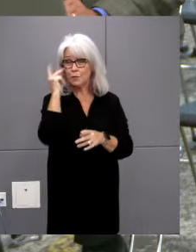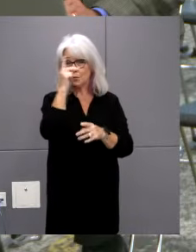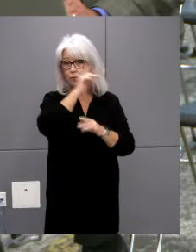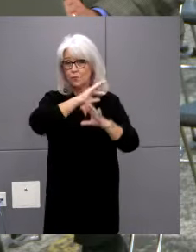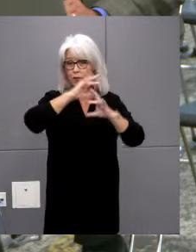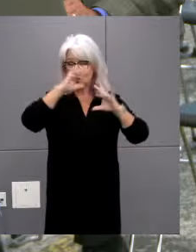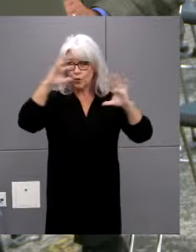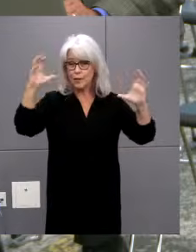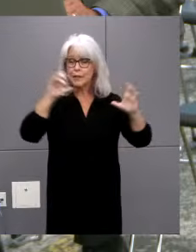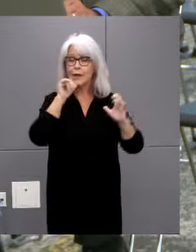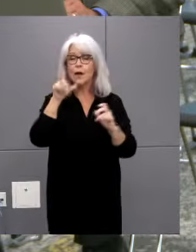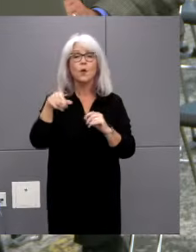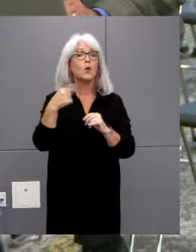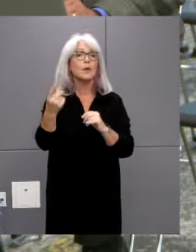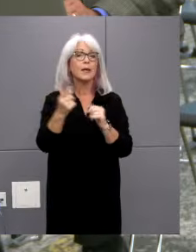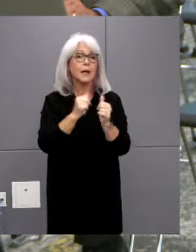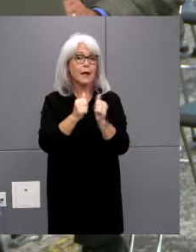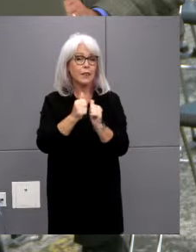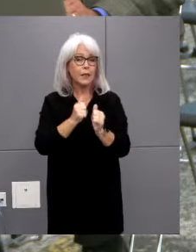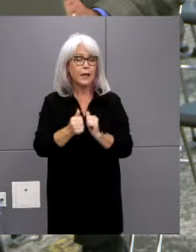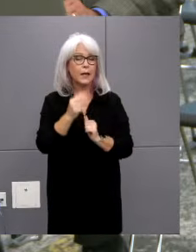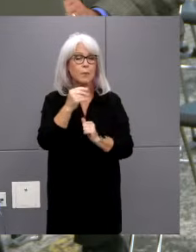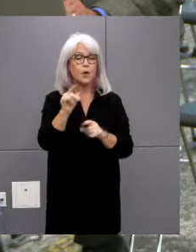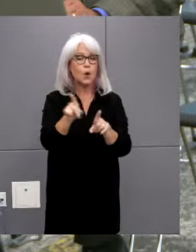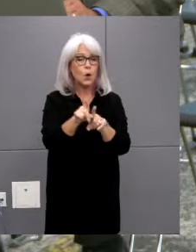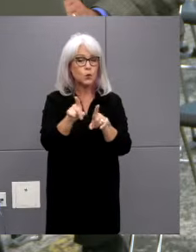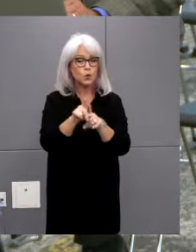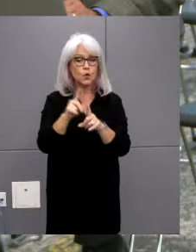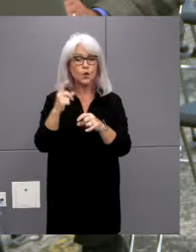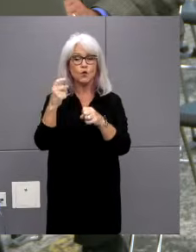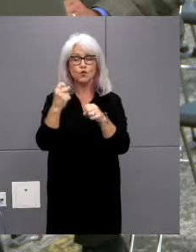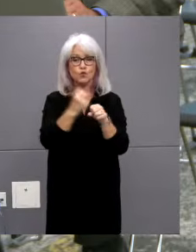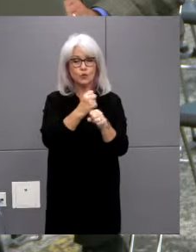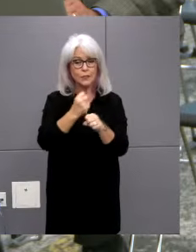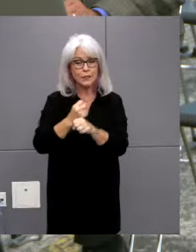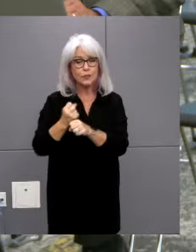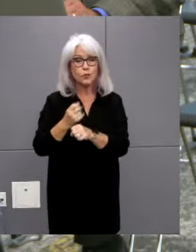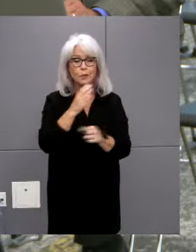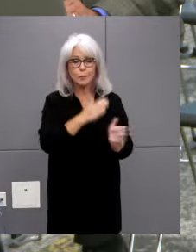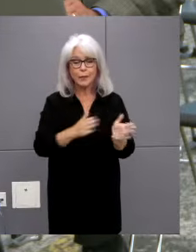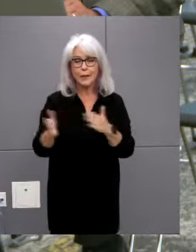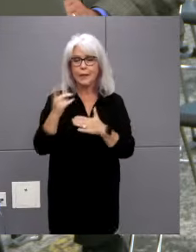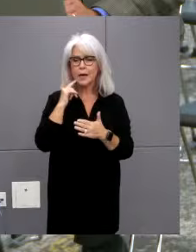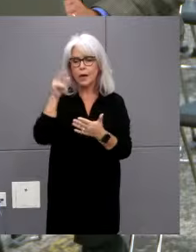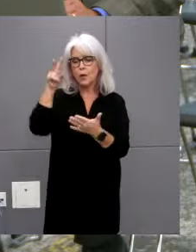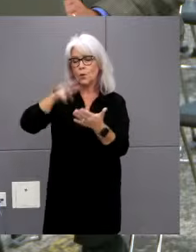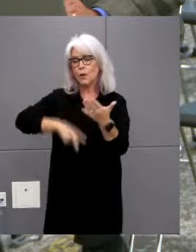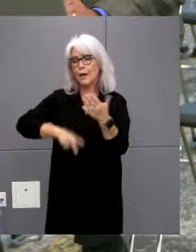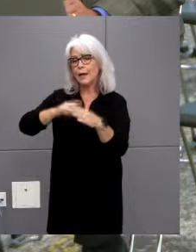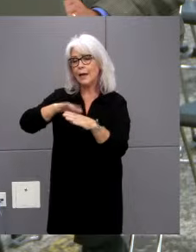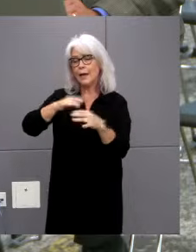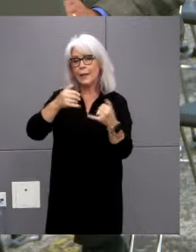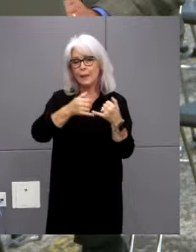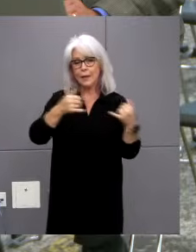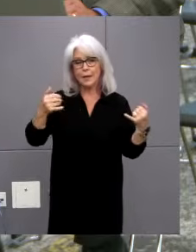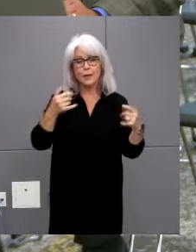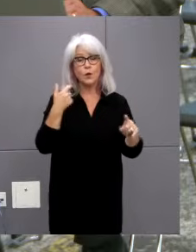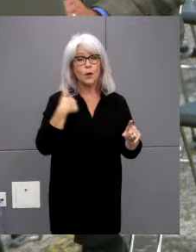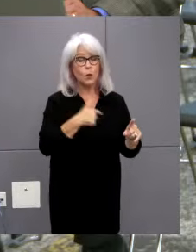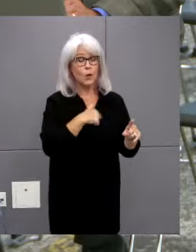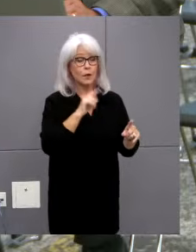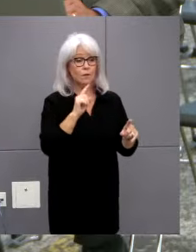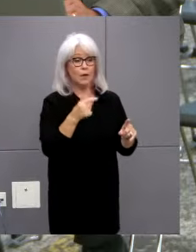athletic department, but also for your strategic plan. I reviewed that online. One of our pillars at Citizens Defending Freedom